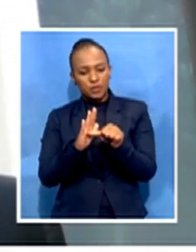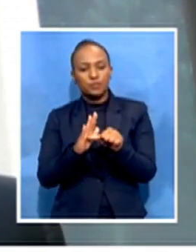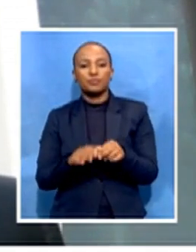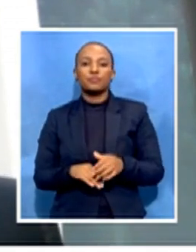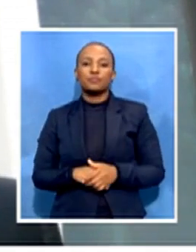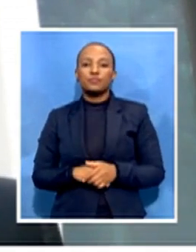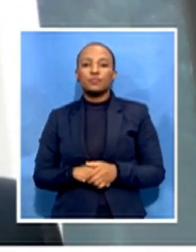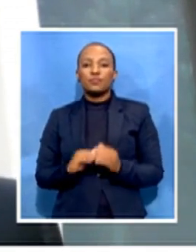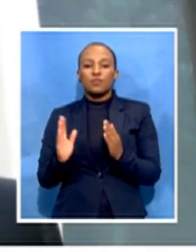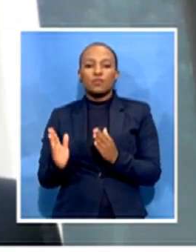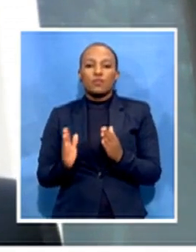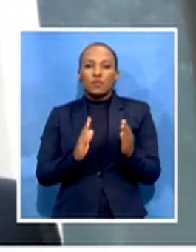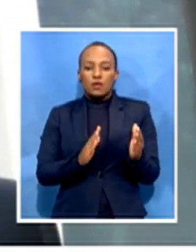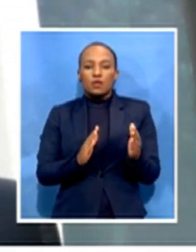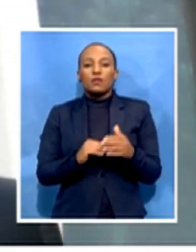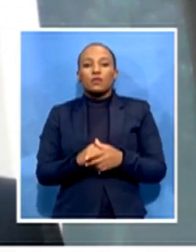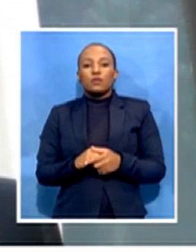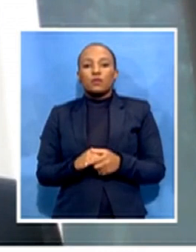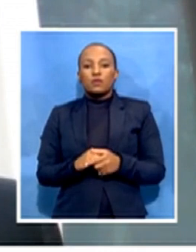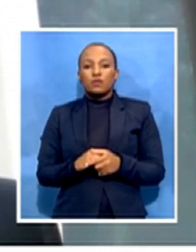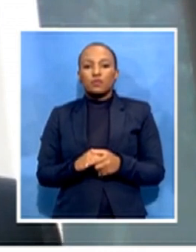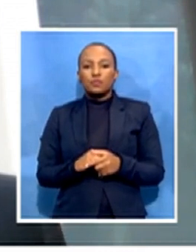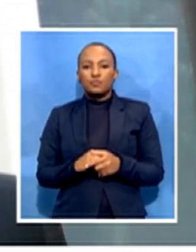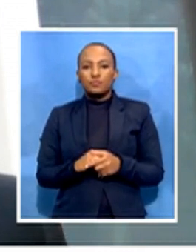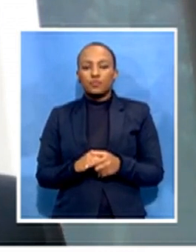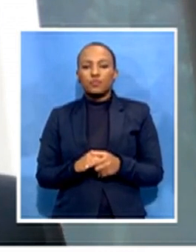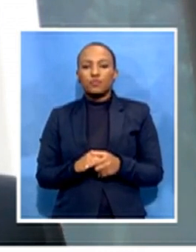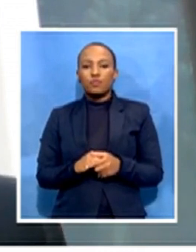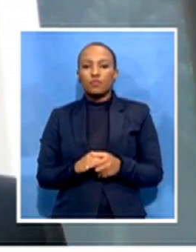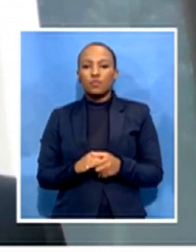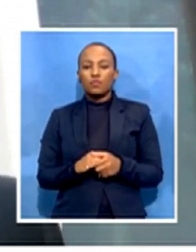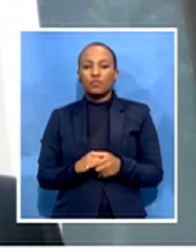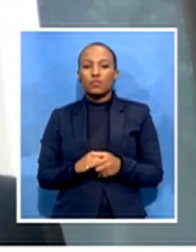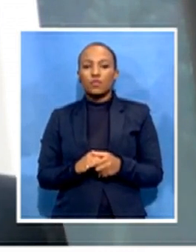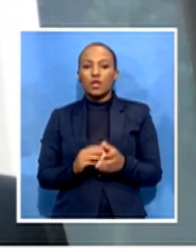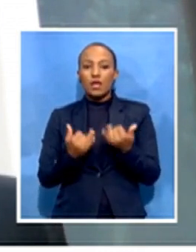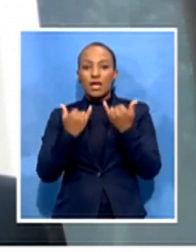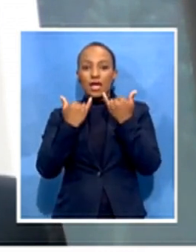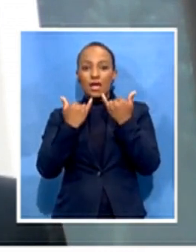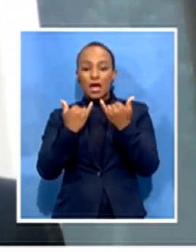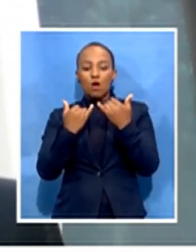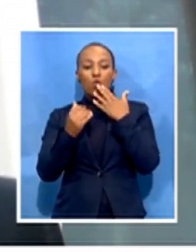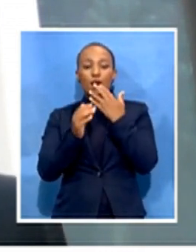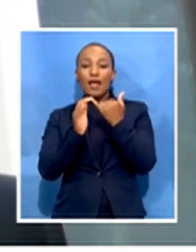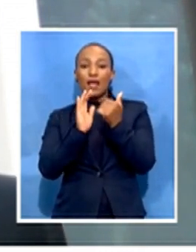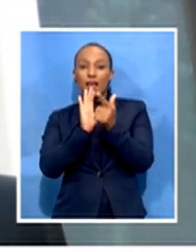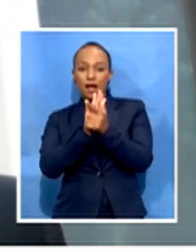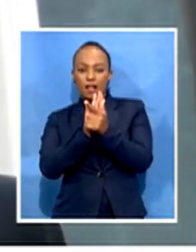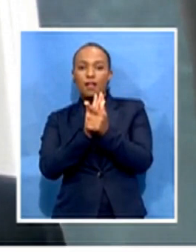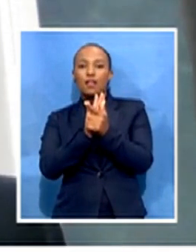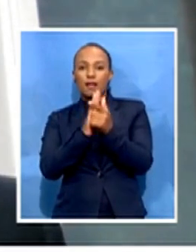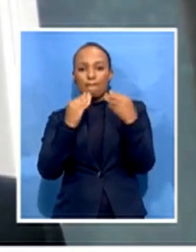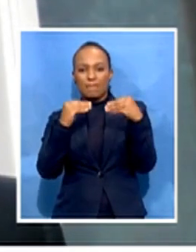various forms of activities that take place within the illicit trade, and round tripping seems to be the biggest one.